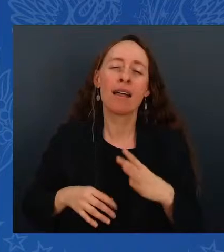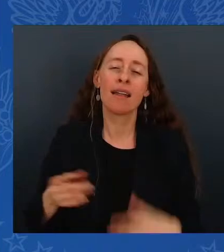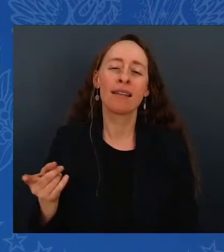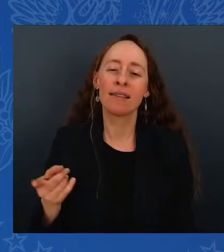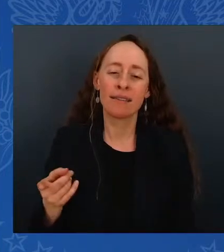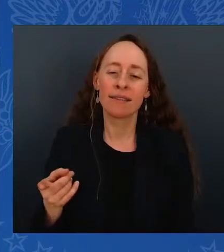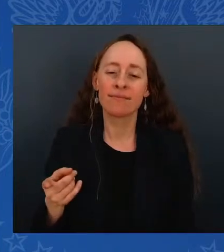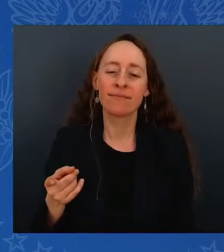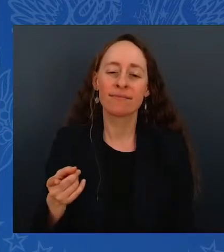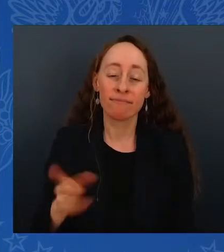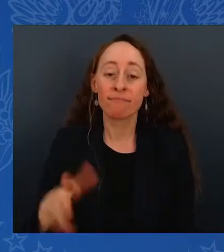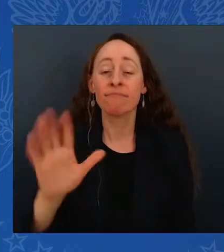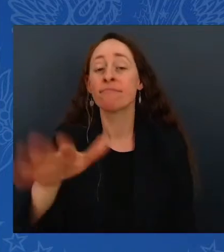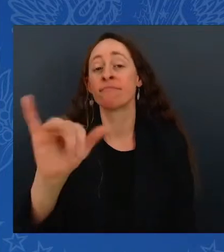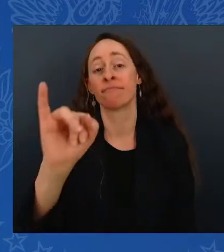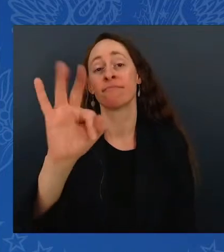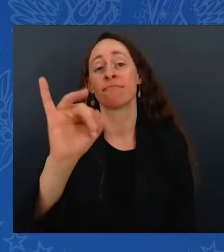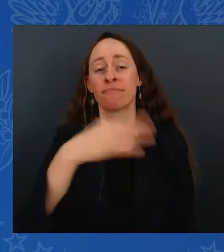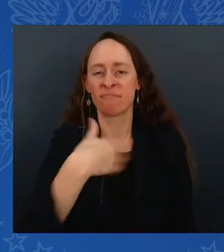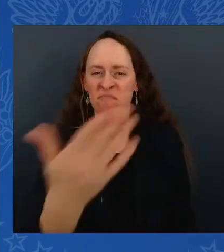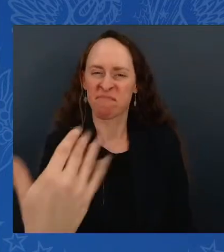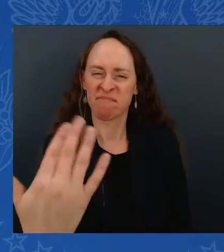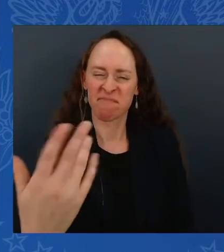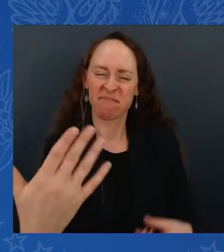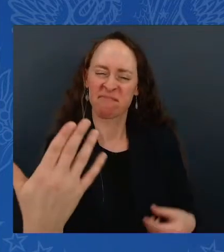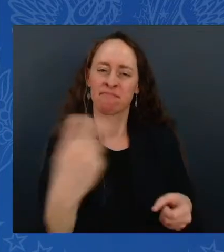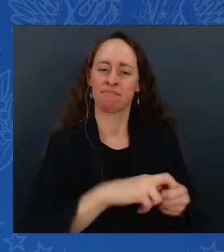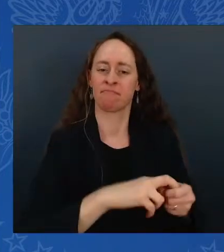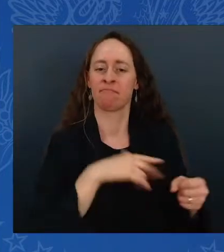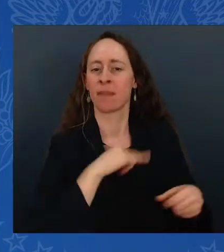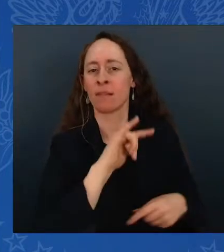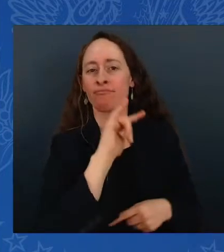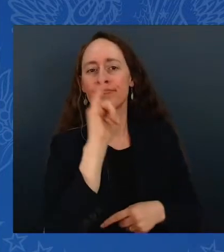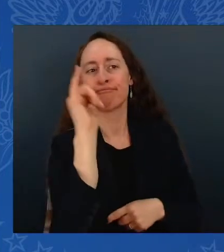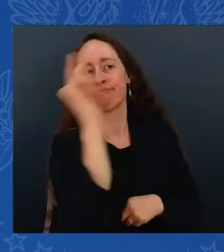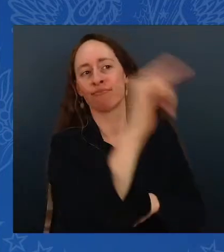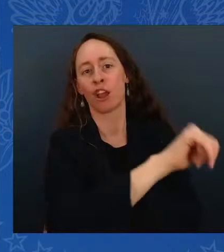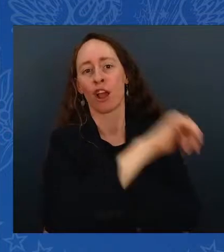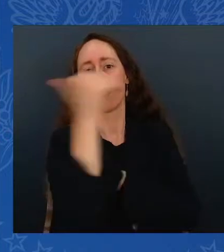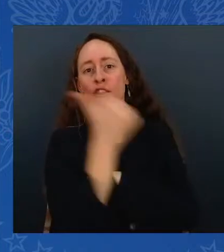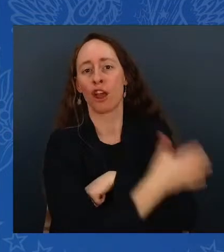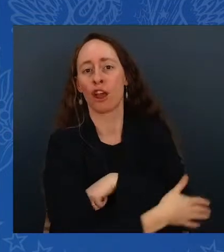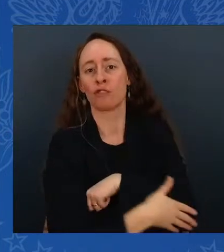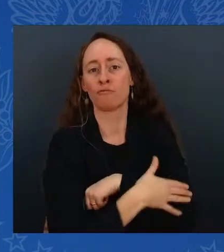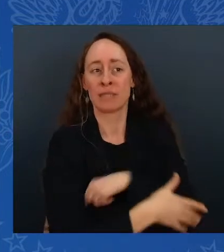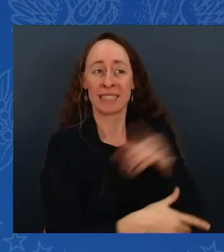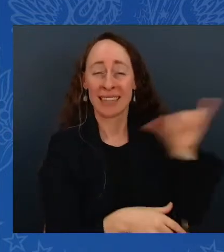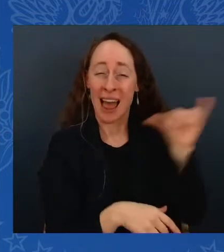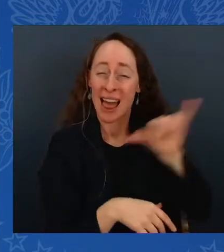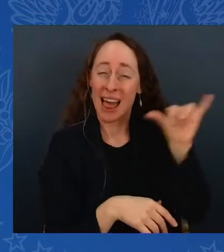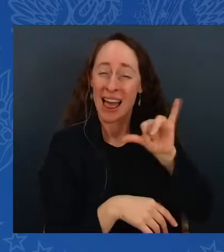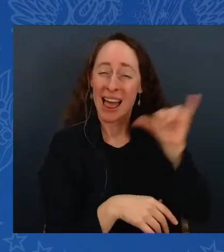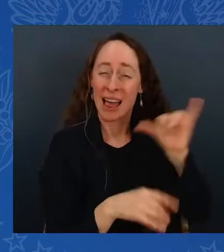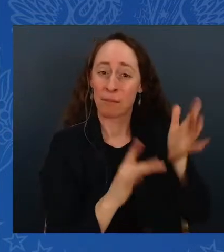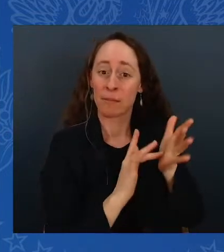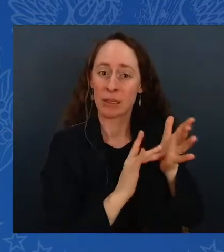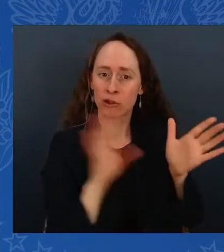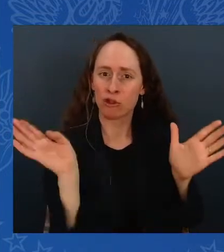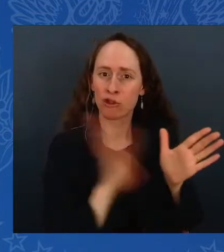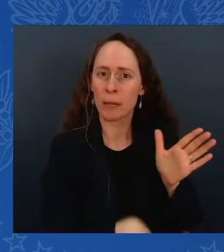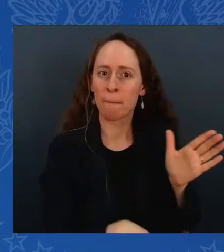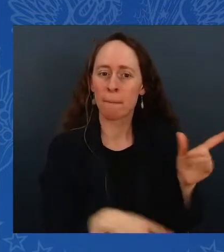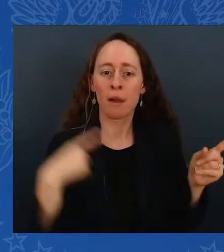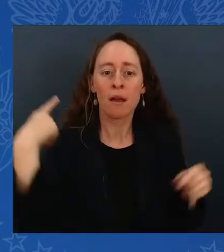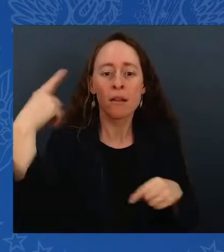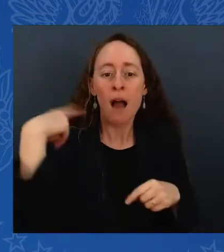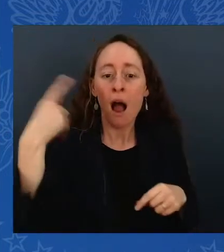capital. Whatever prescription you have, I can get it for you cheaper in Toronto, London, Berlin, Rome, anywhere